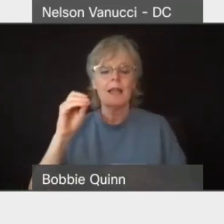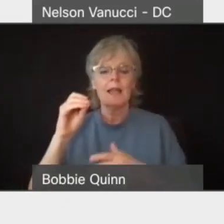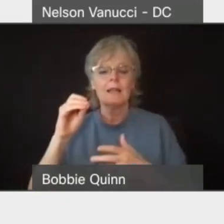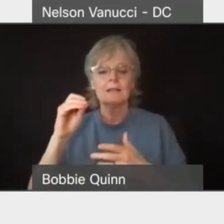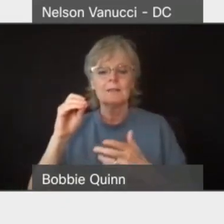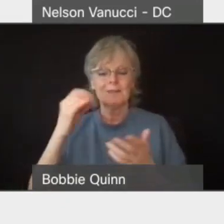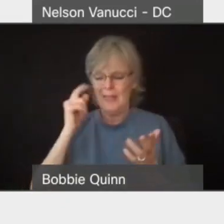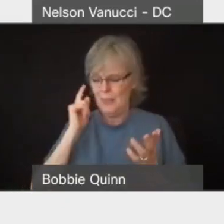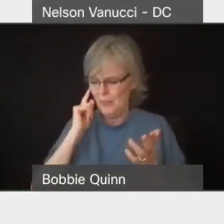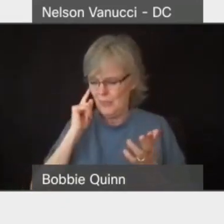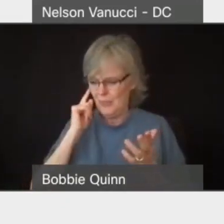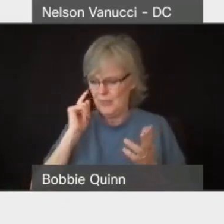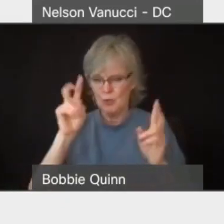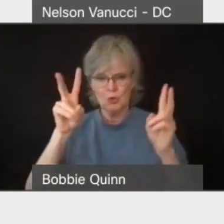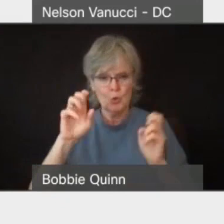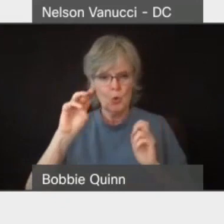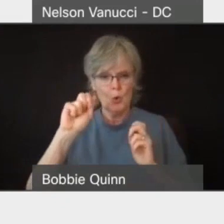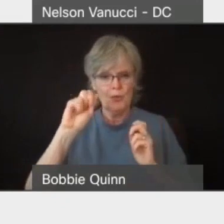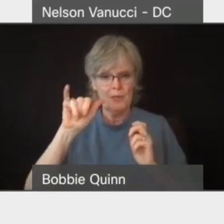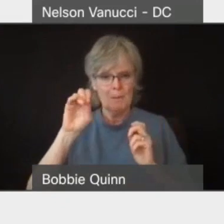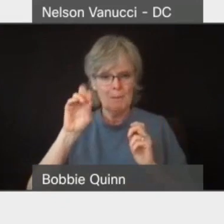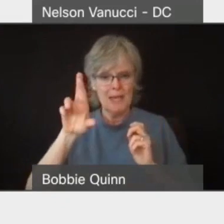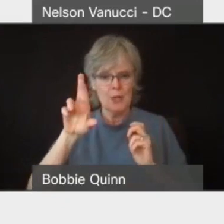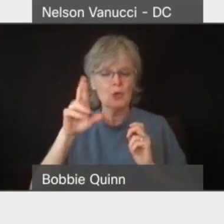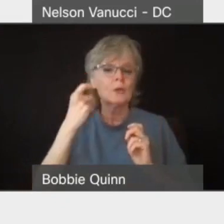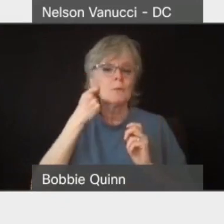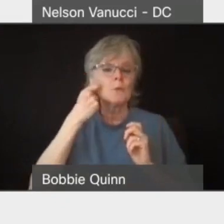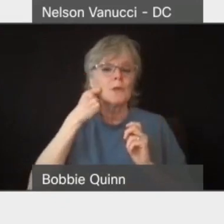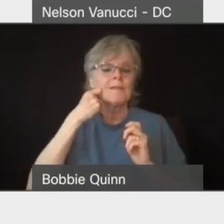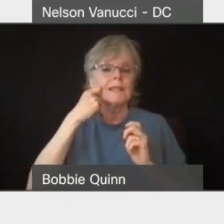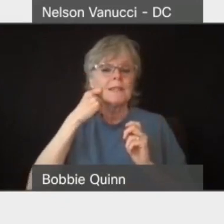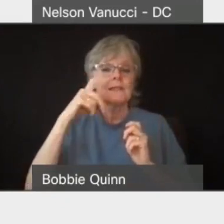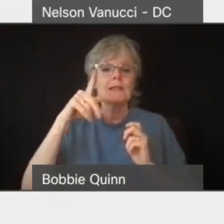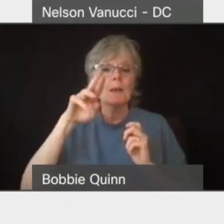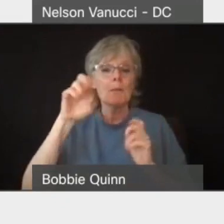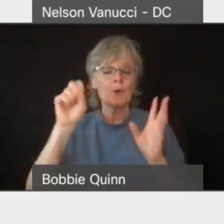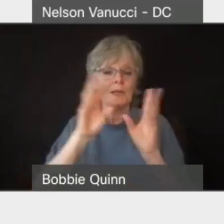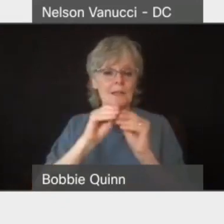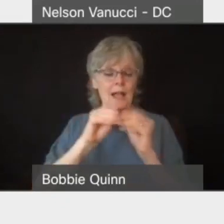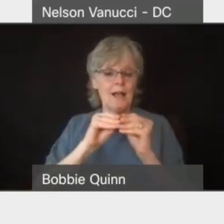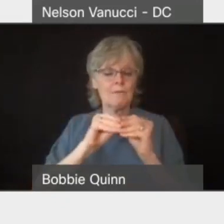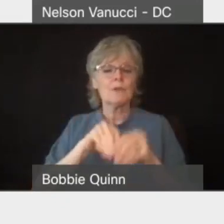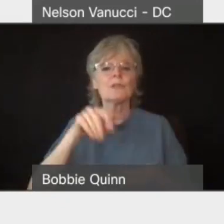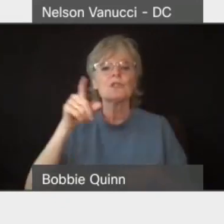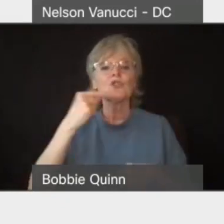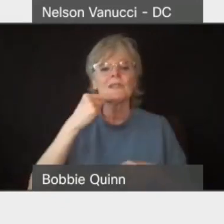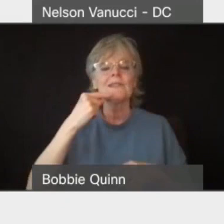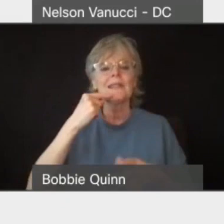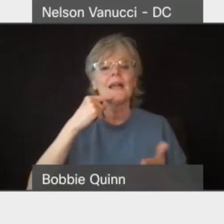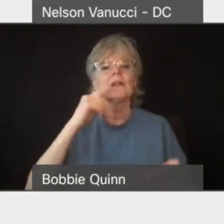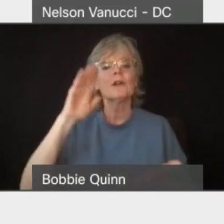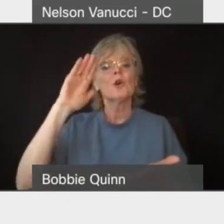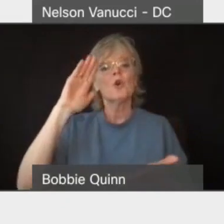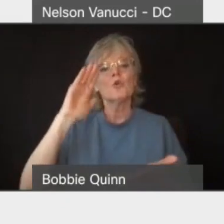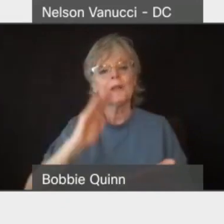I think, to quote the mayor in her most previous press conference, the relaxing of restrictions is